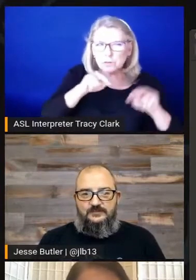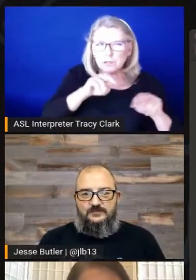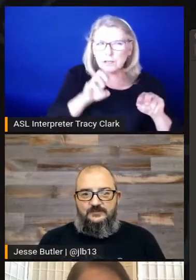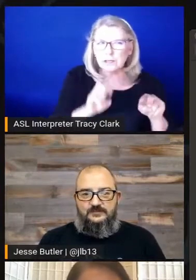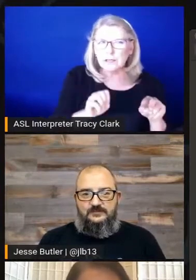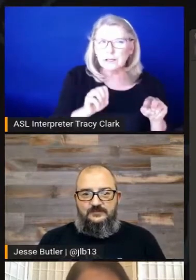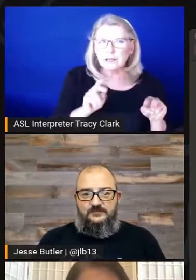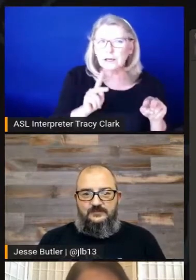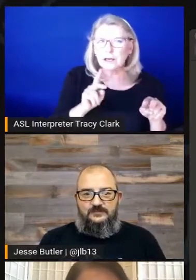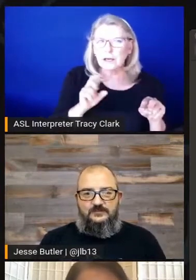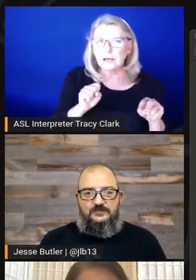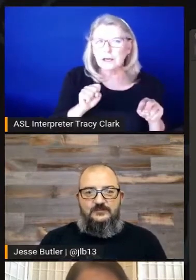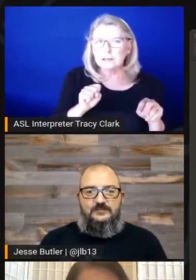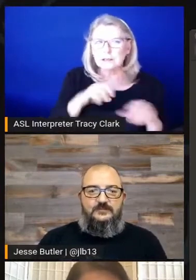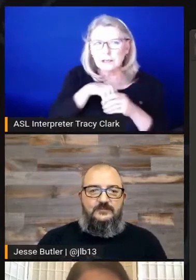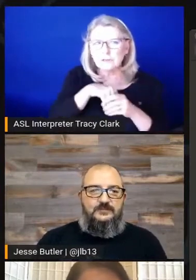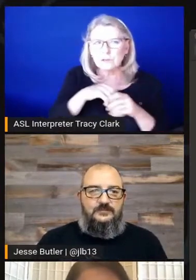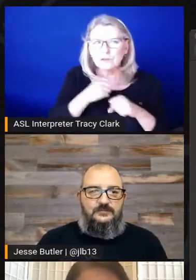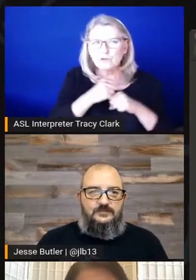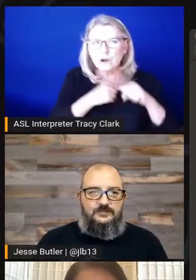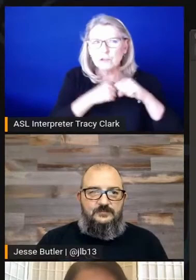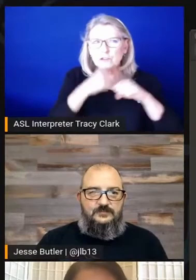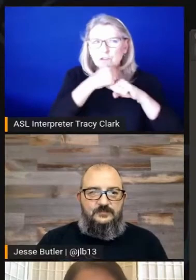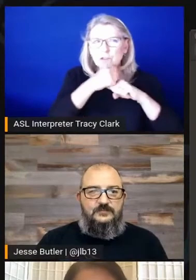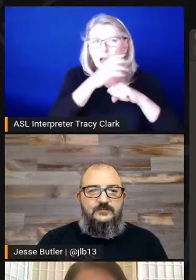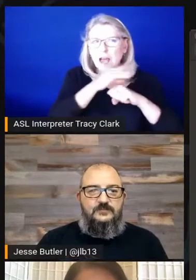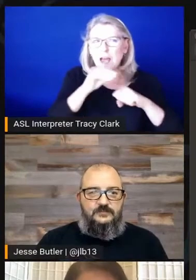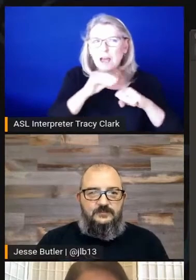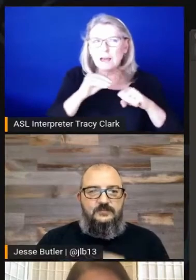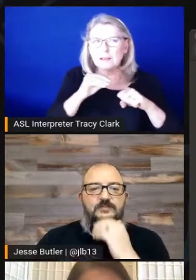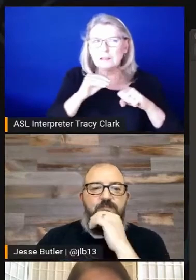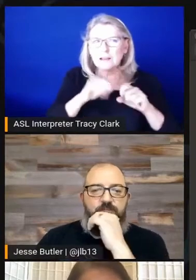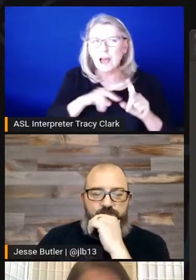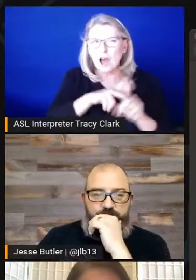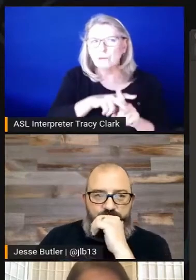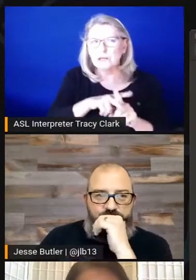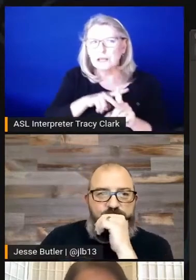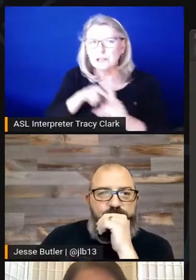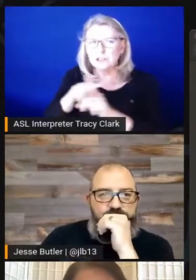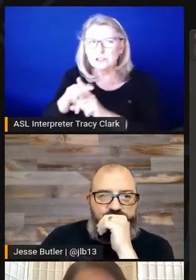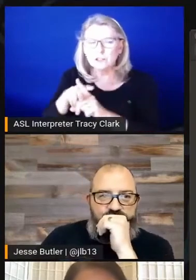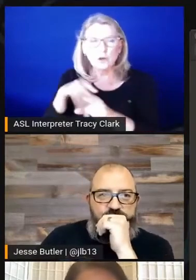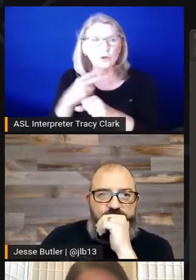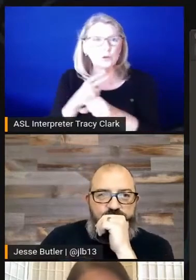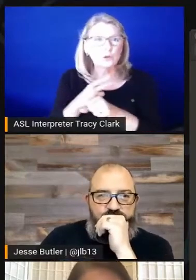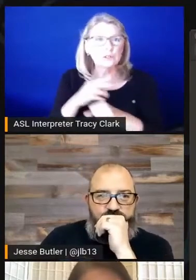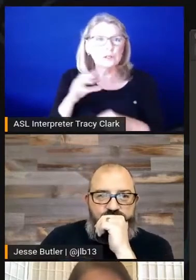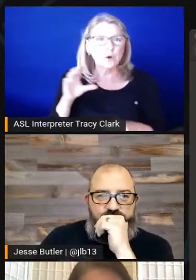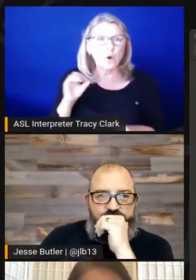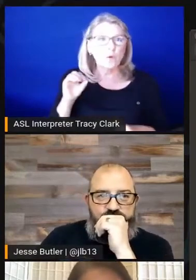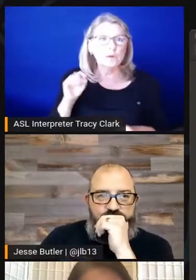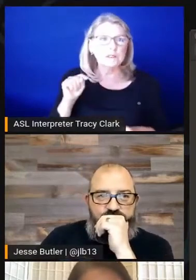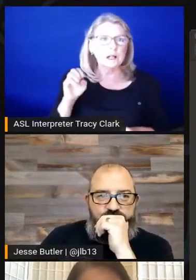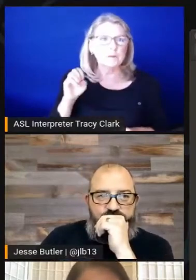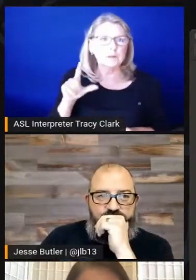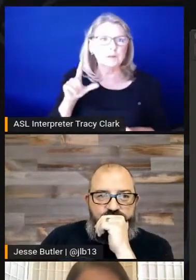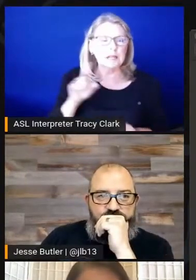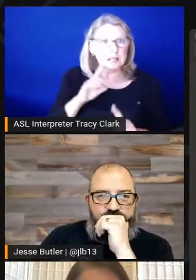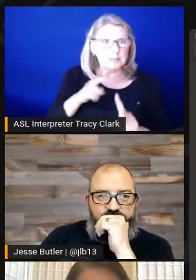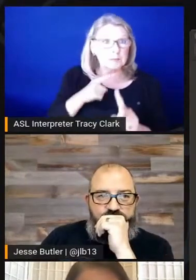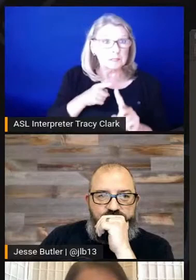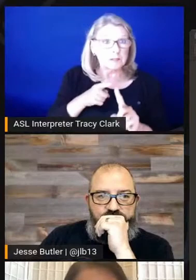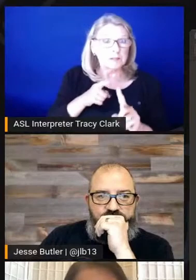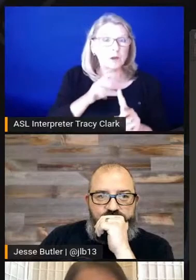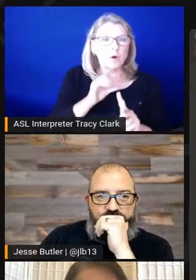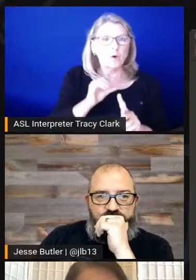and applications with using OpenTelemetry, specifically the OpenTelemetry collector, as well as with